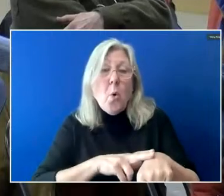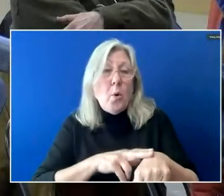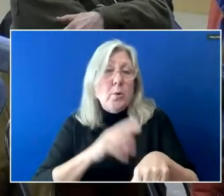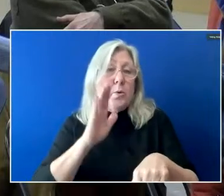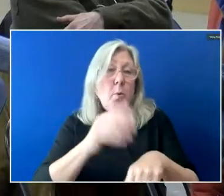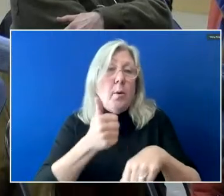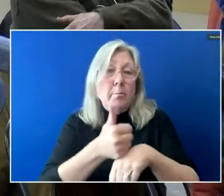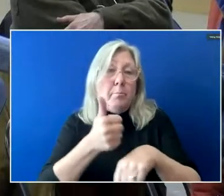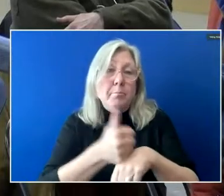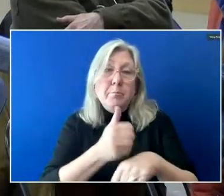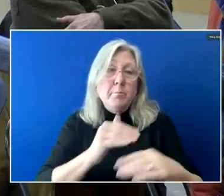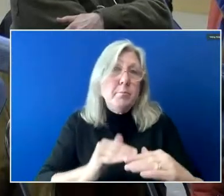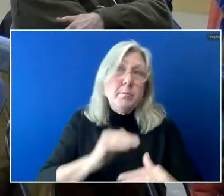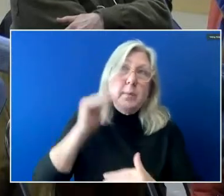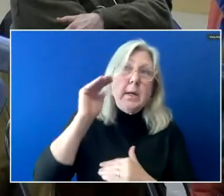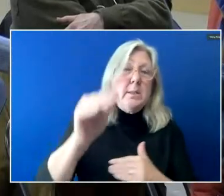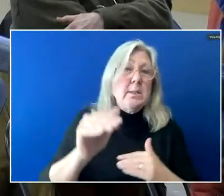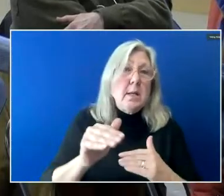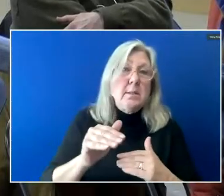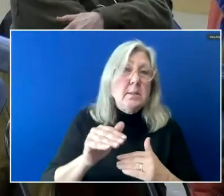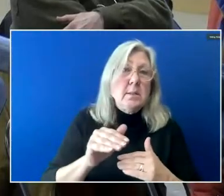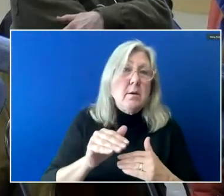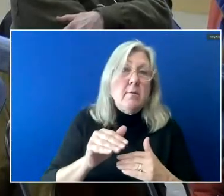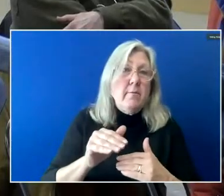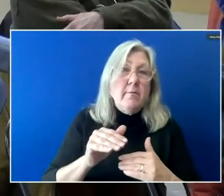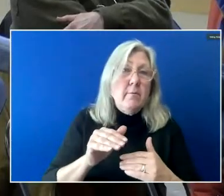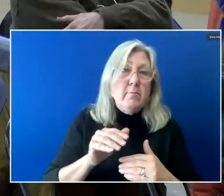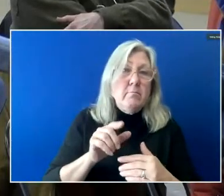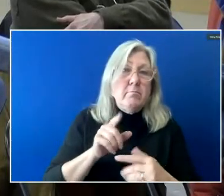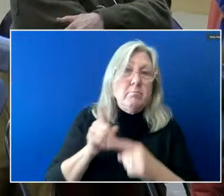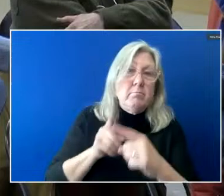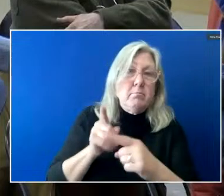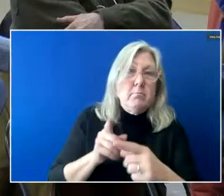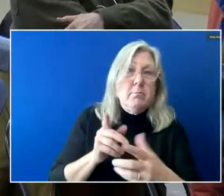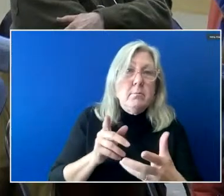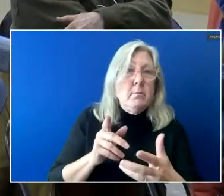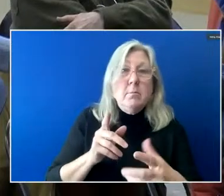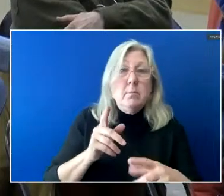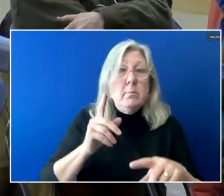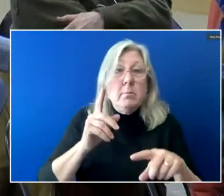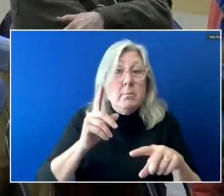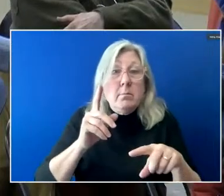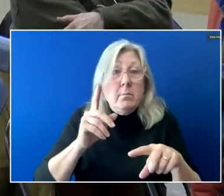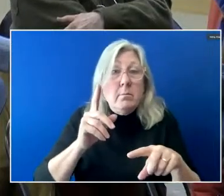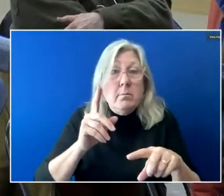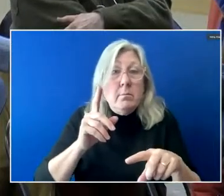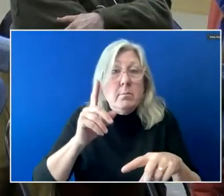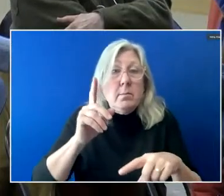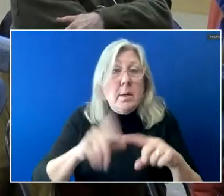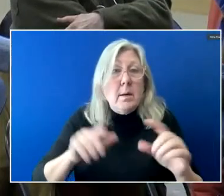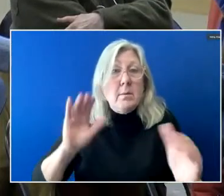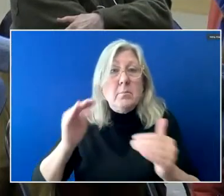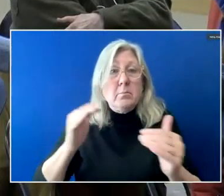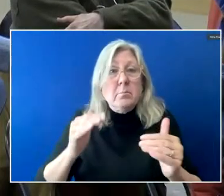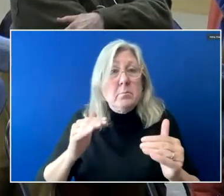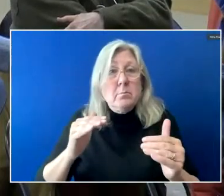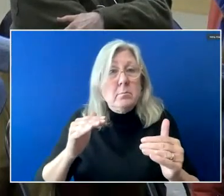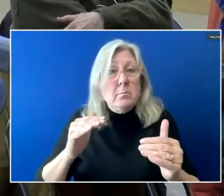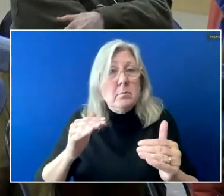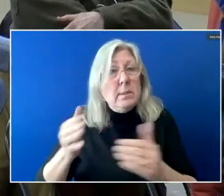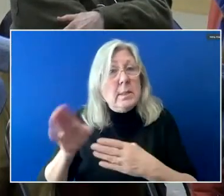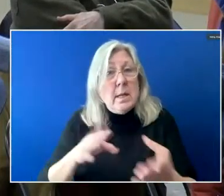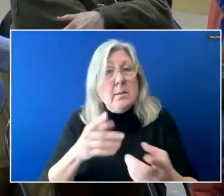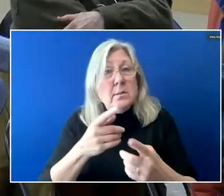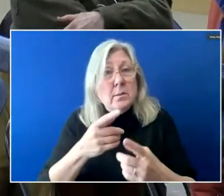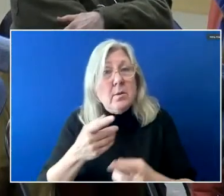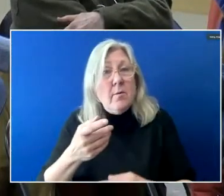can't believe the numbers that are provided of the uh Palestinian deaths because those are provided by the ones who are